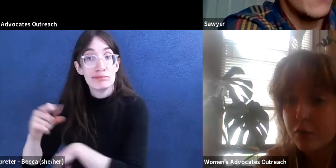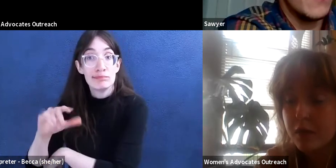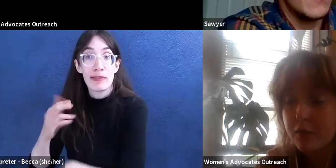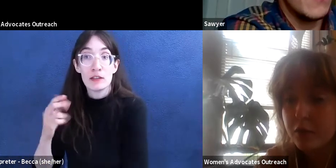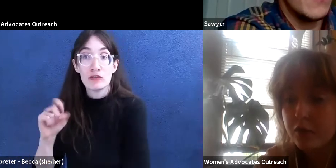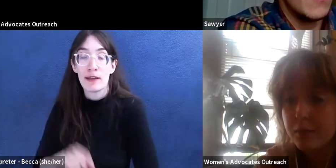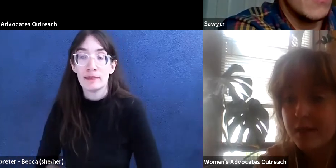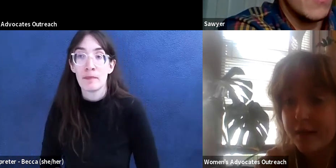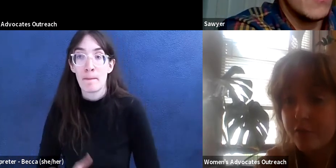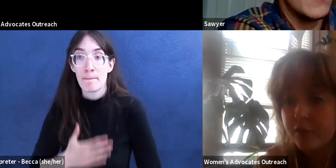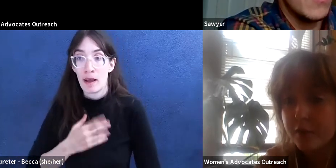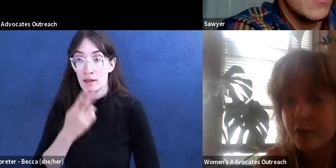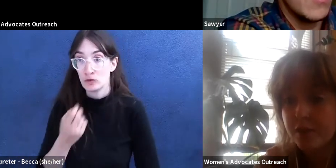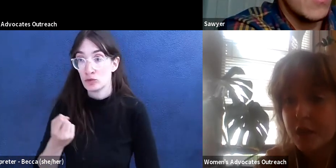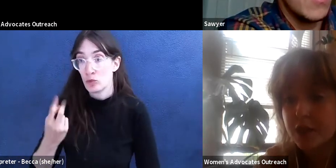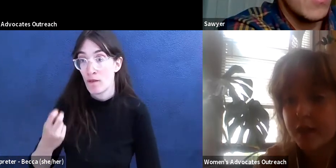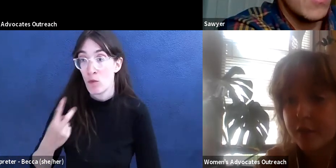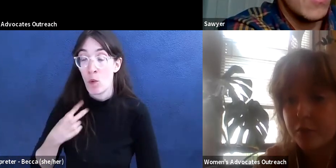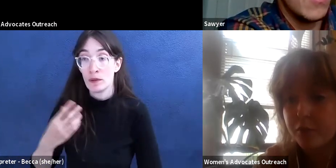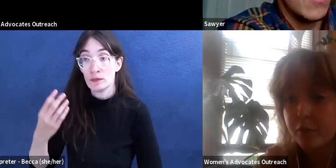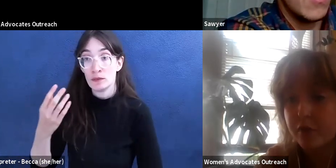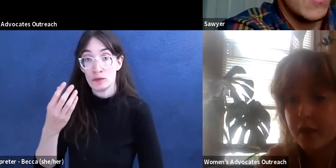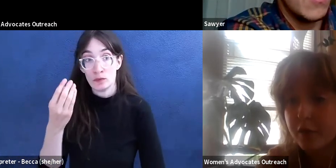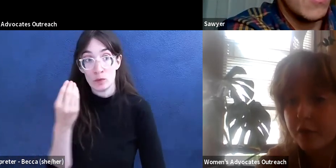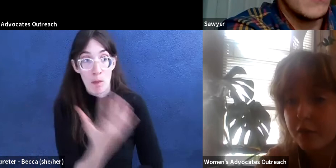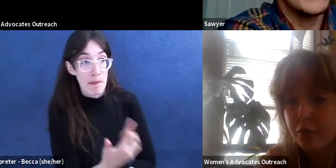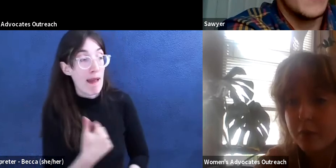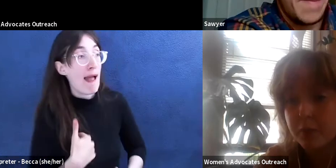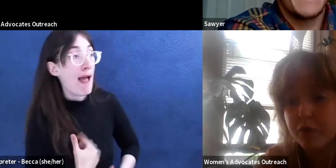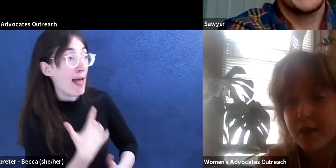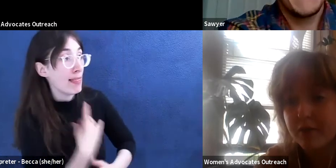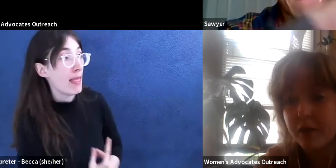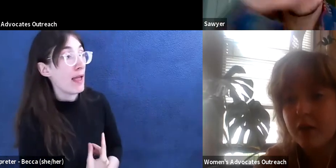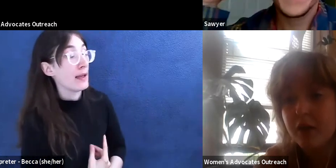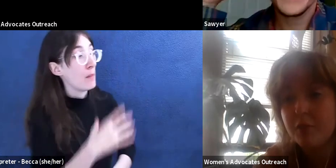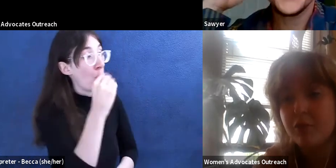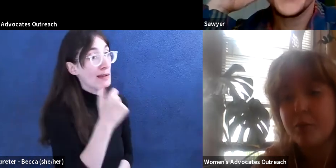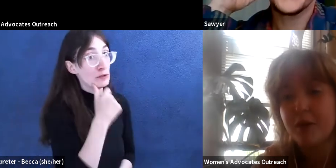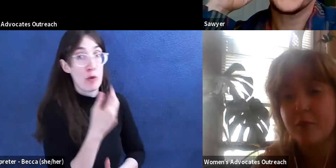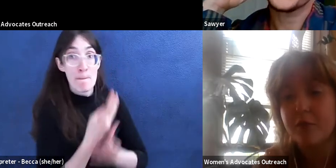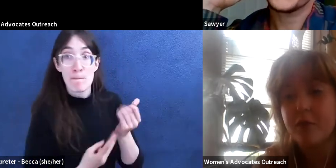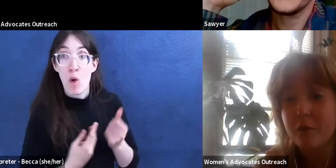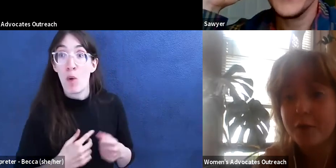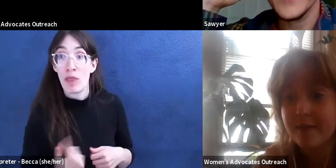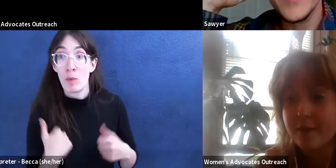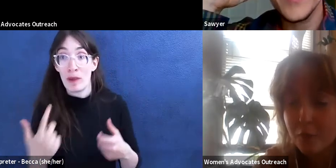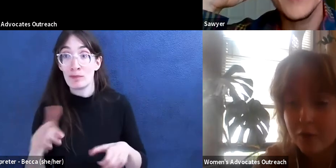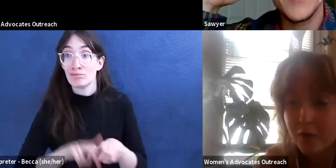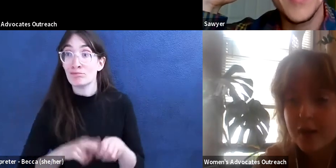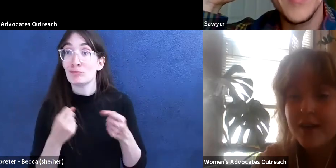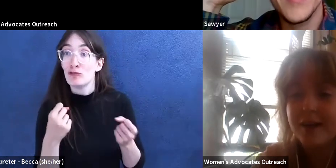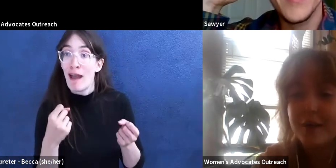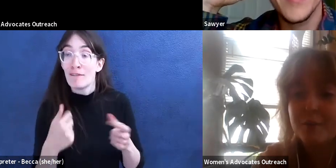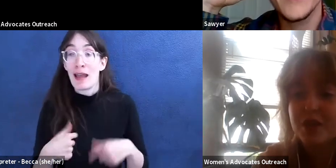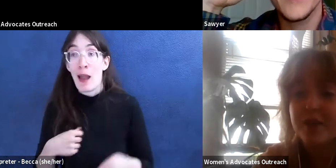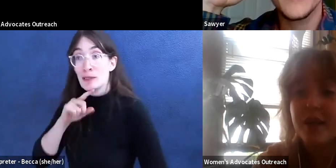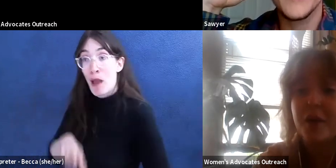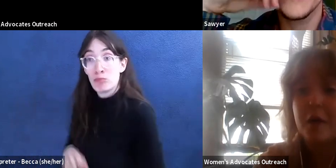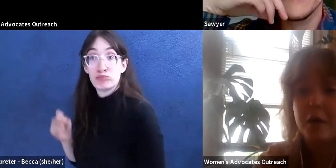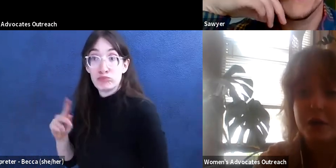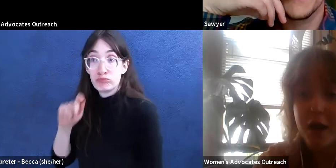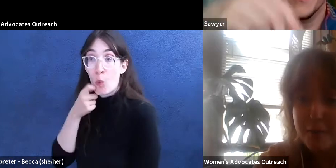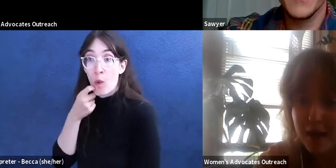surprises. There's a difference between a surprise and a secret. Like we could have, we don't want to tell dad or grandma like what their